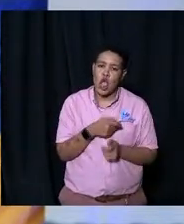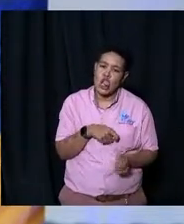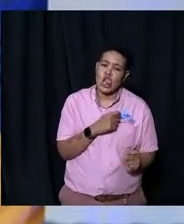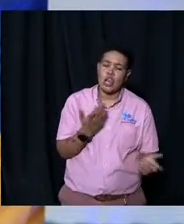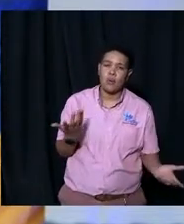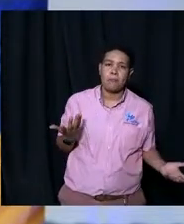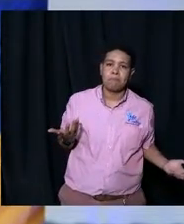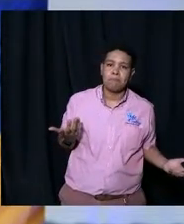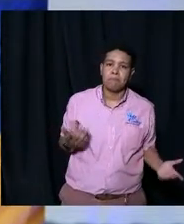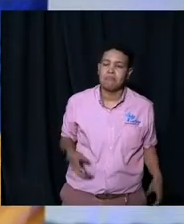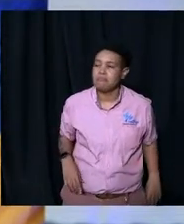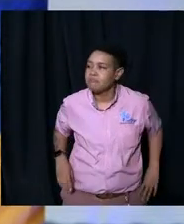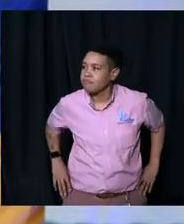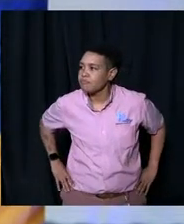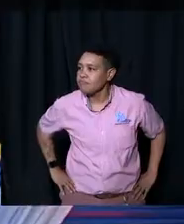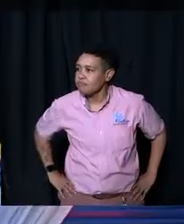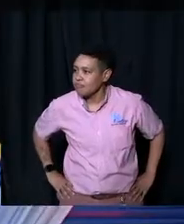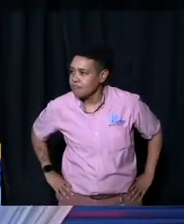that?